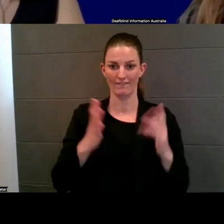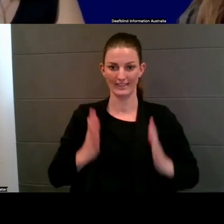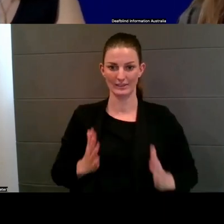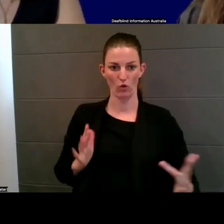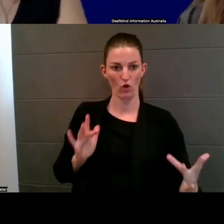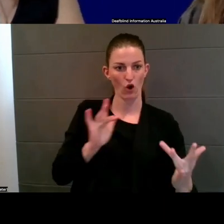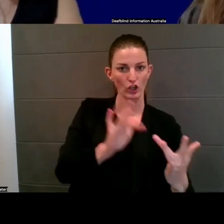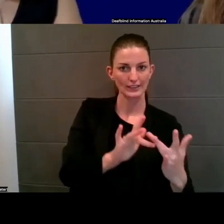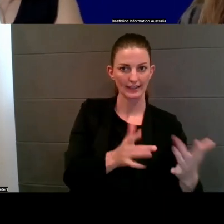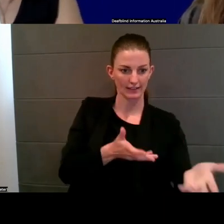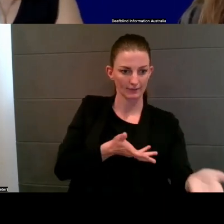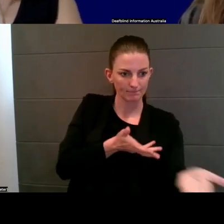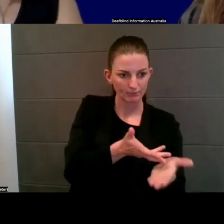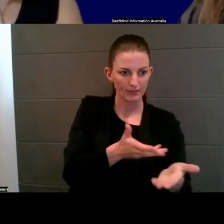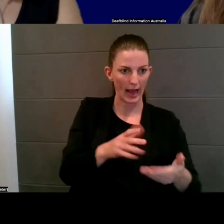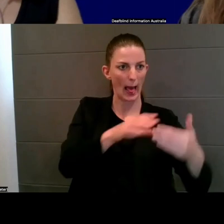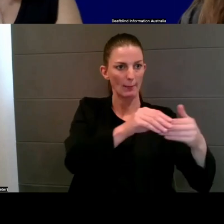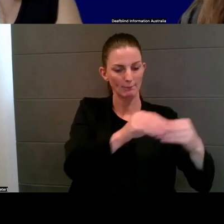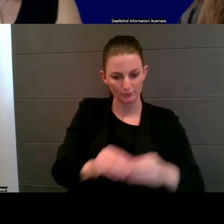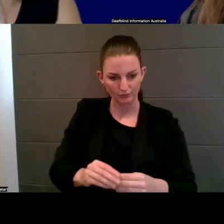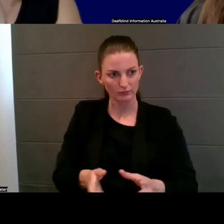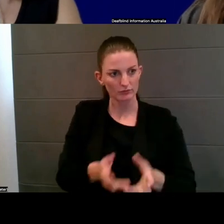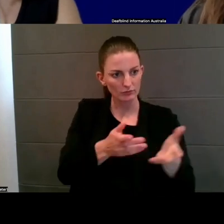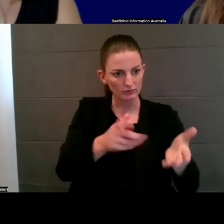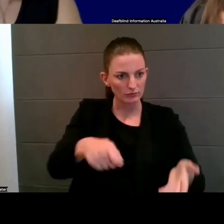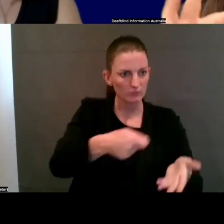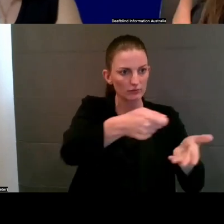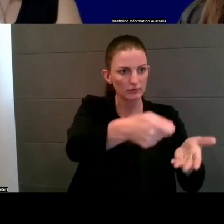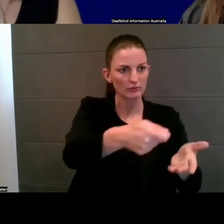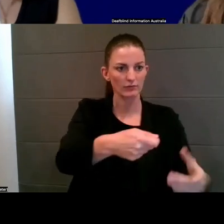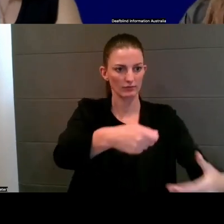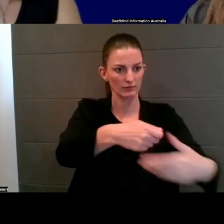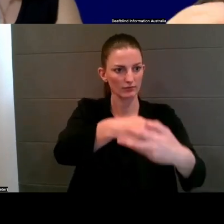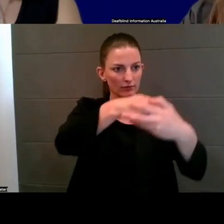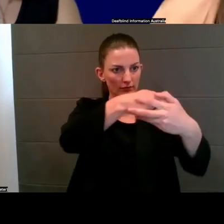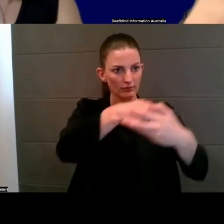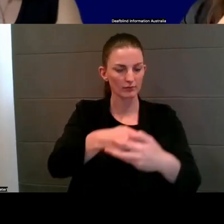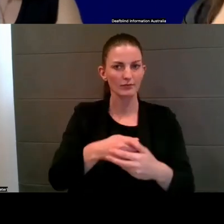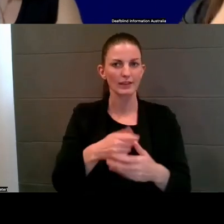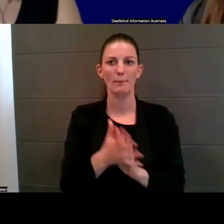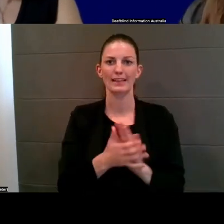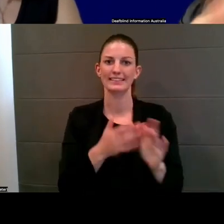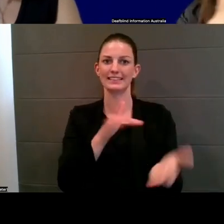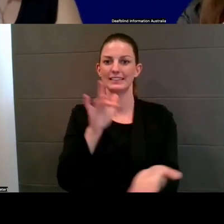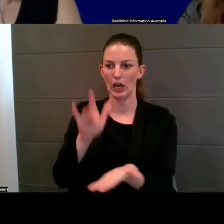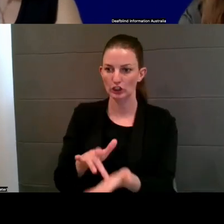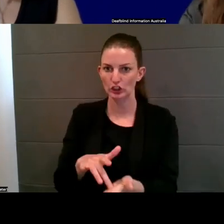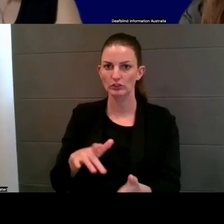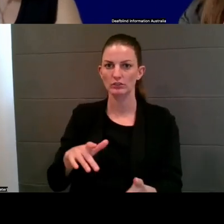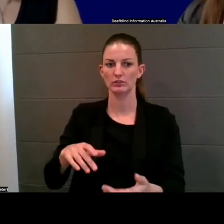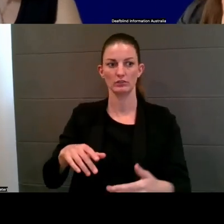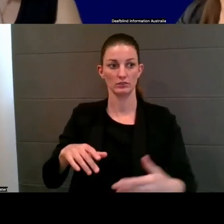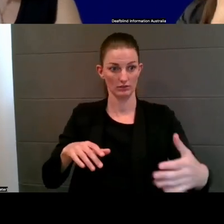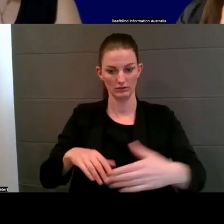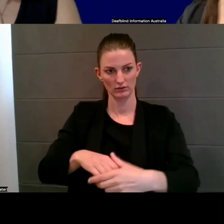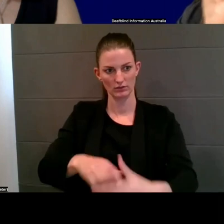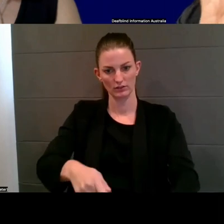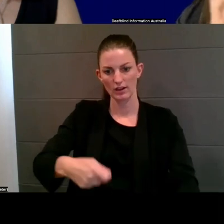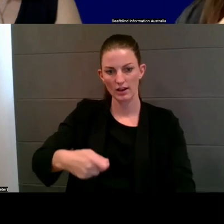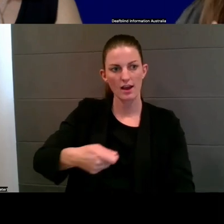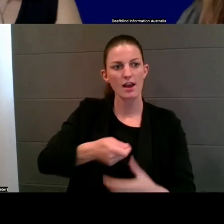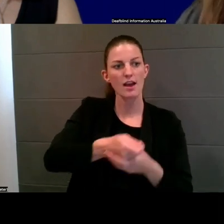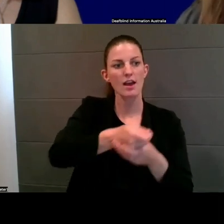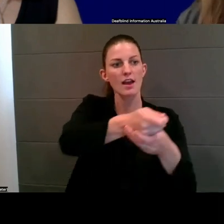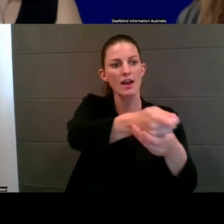people who are actually eating themselves. So you get to feel the food, you get to feel that they put it in their mouth, you get to feel that their jaw moves